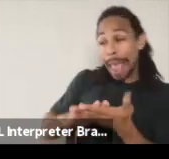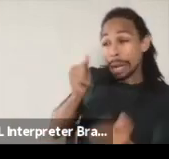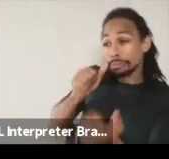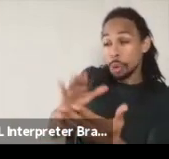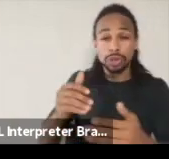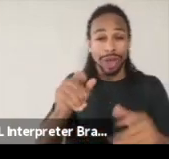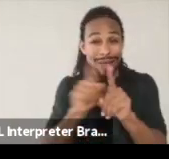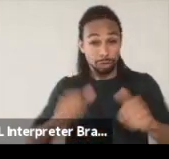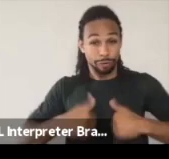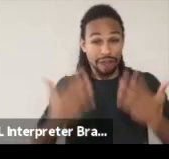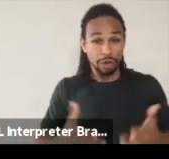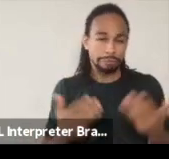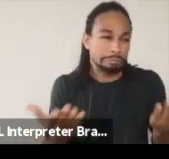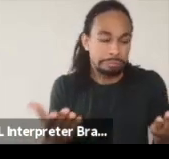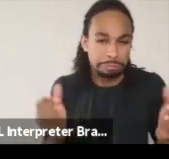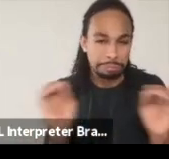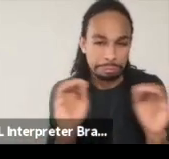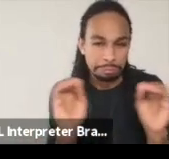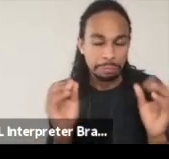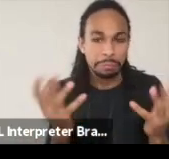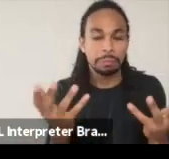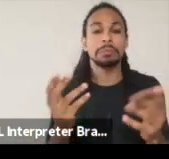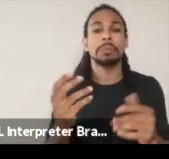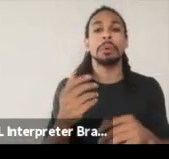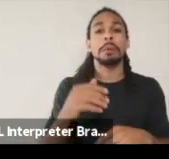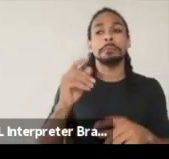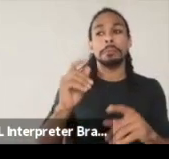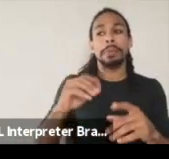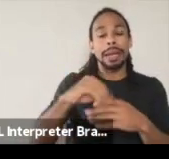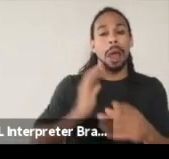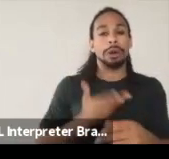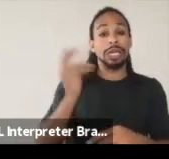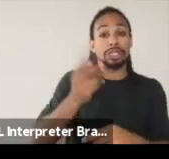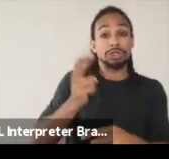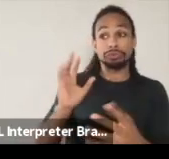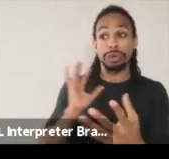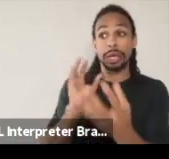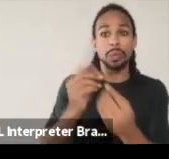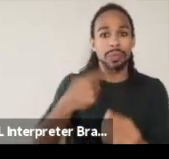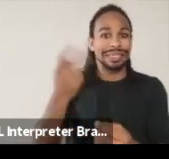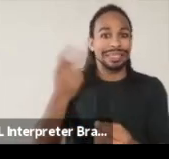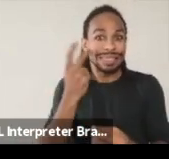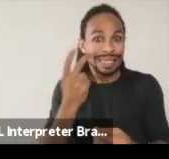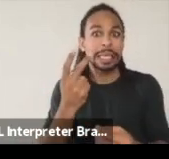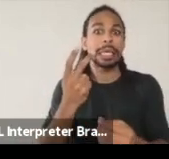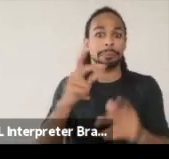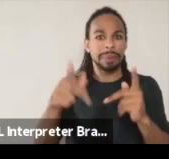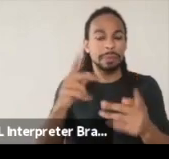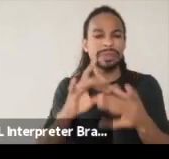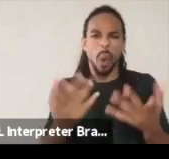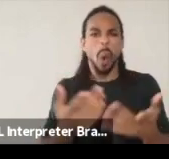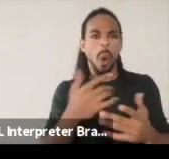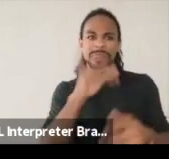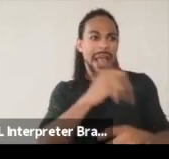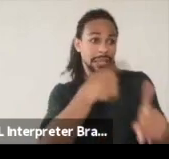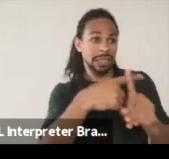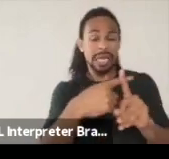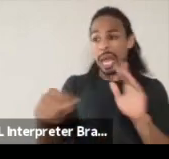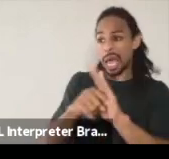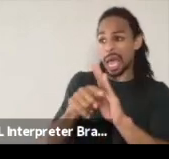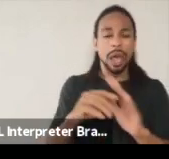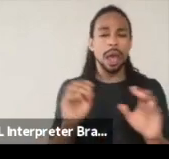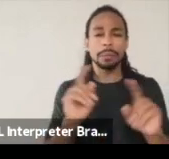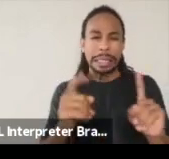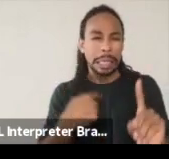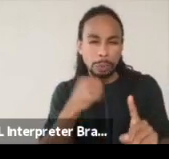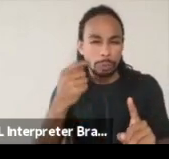of anti-sexual violence organizations unfortunately does create that. So I'll just share that to start. I was someone